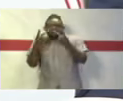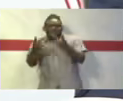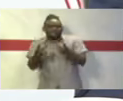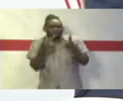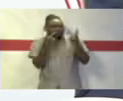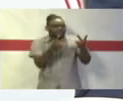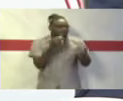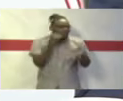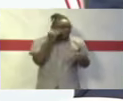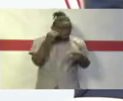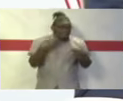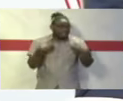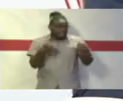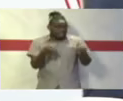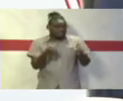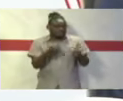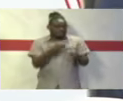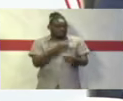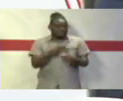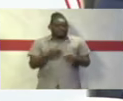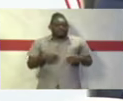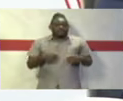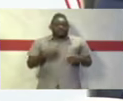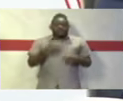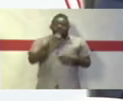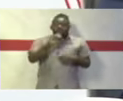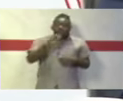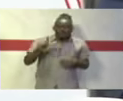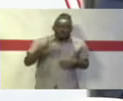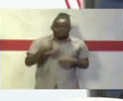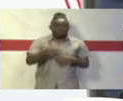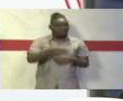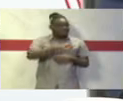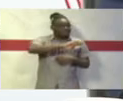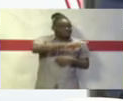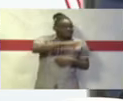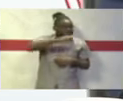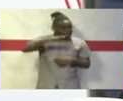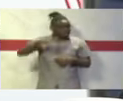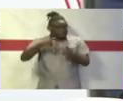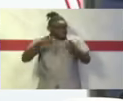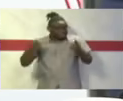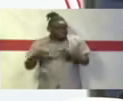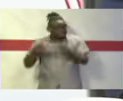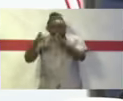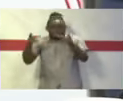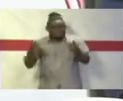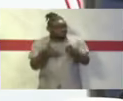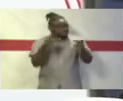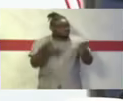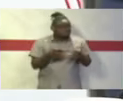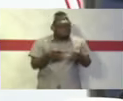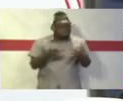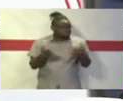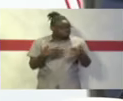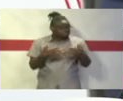in hand to besiege and beset it. And with the help of God, we will defeat